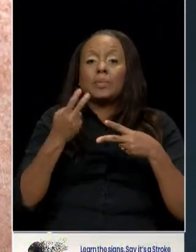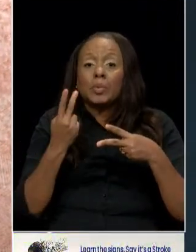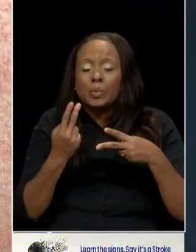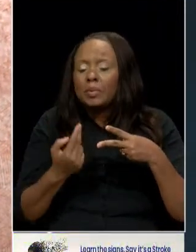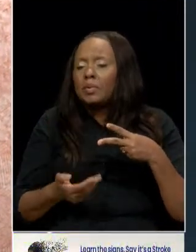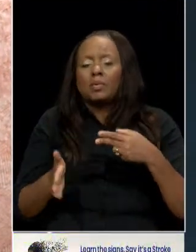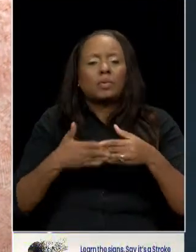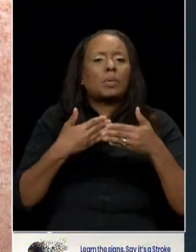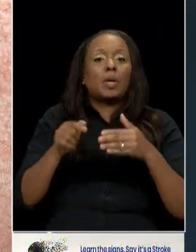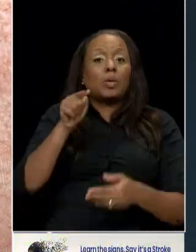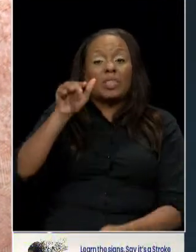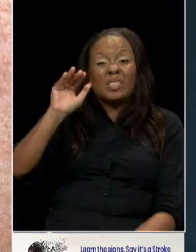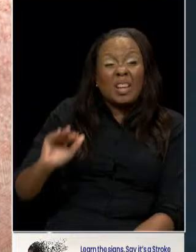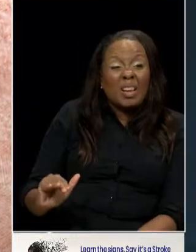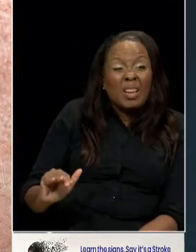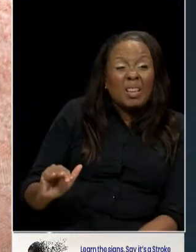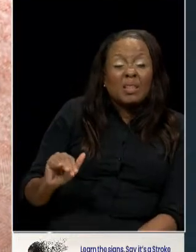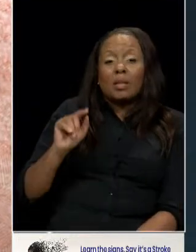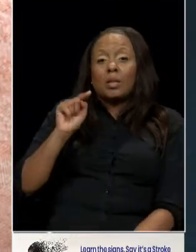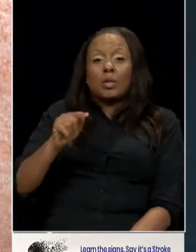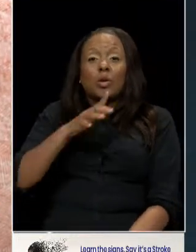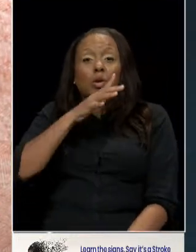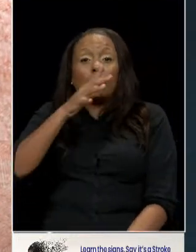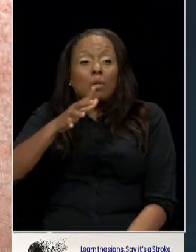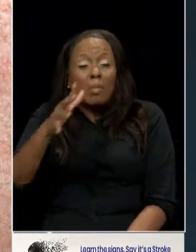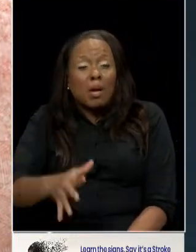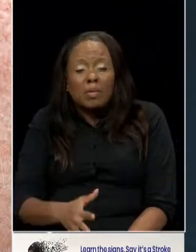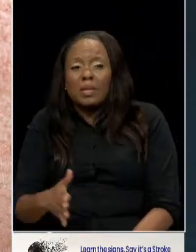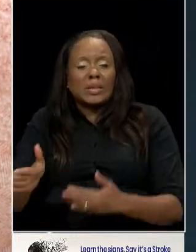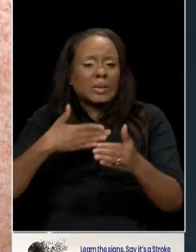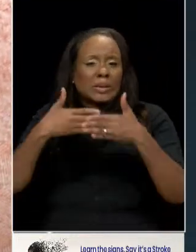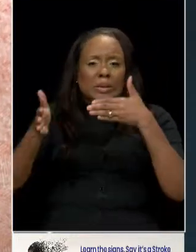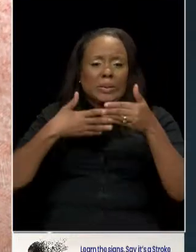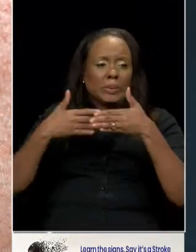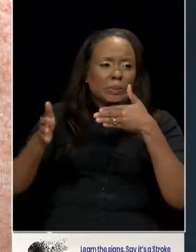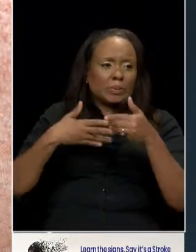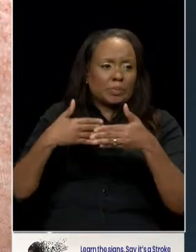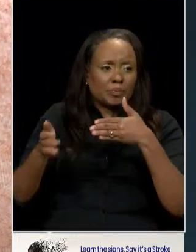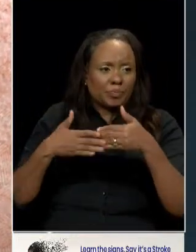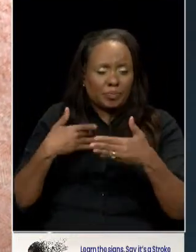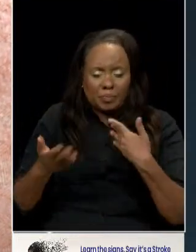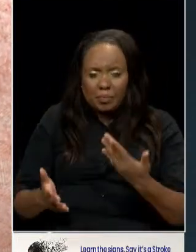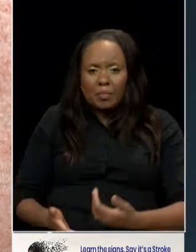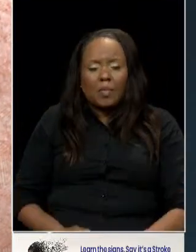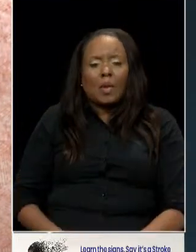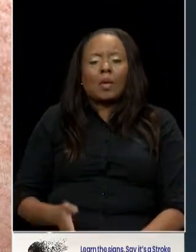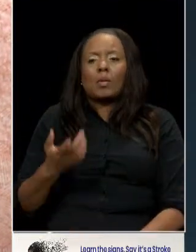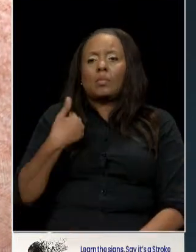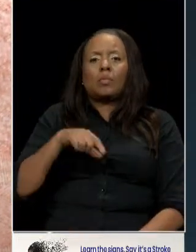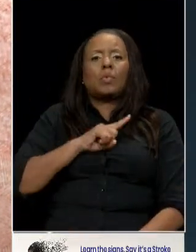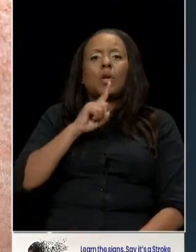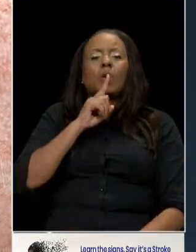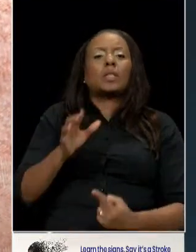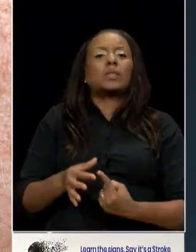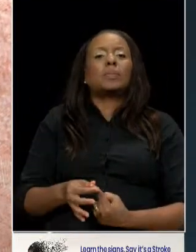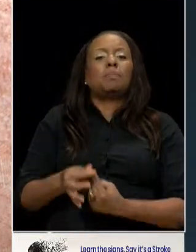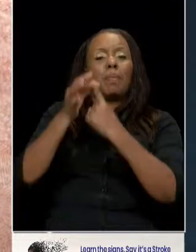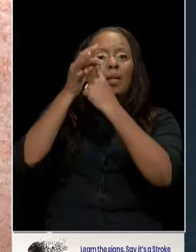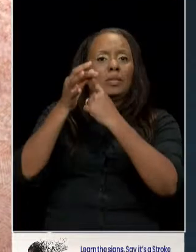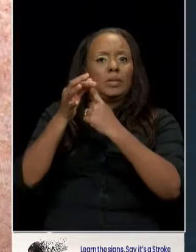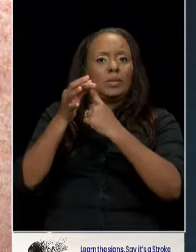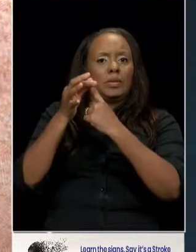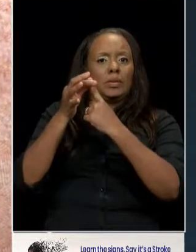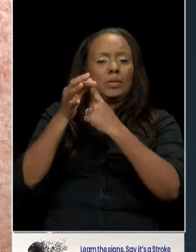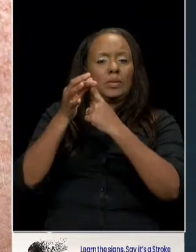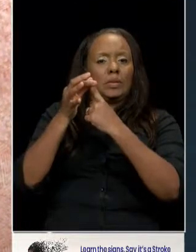is because we are supposed to be, and we are, specialists in the lower limb. And it is important because we tend